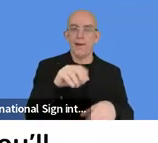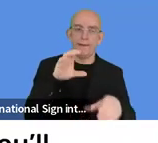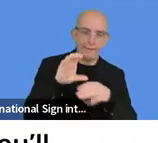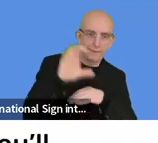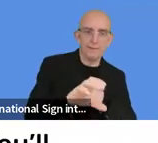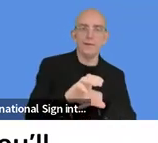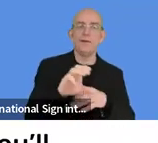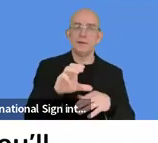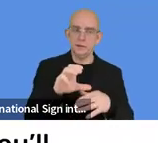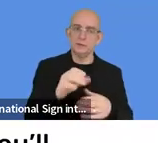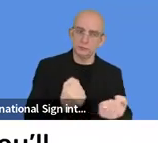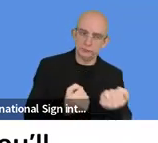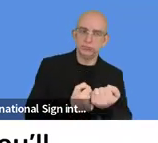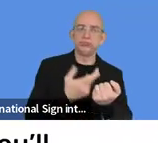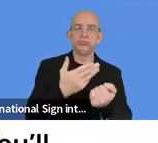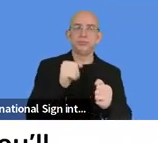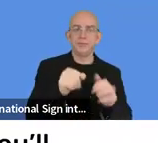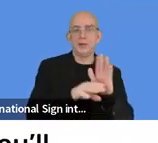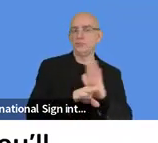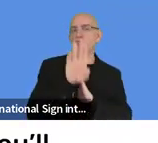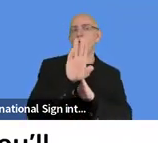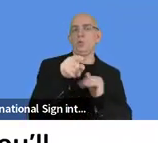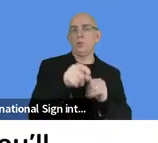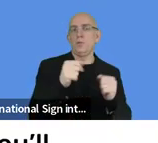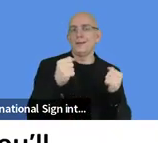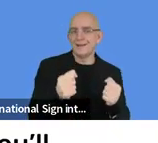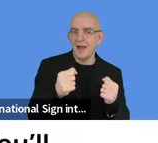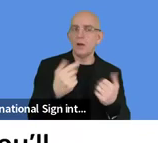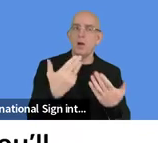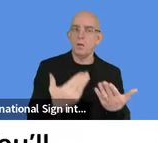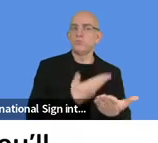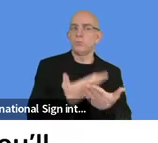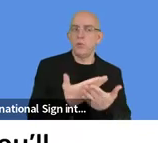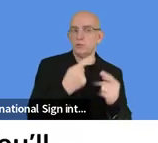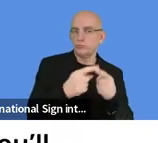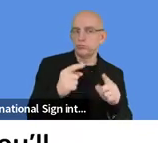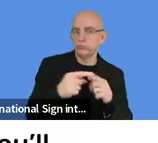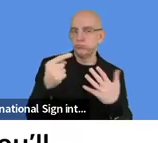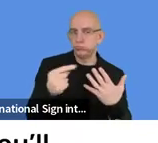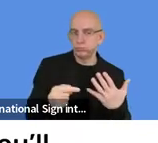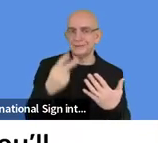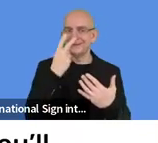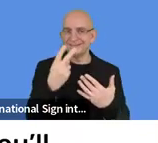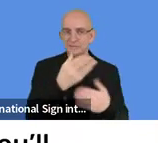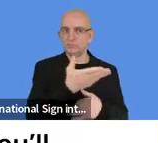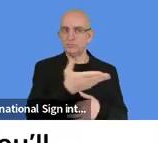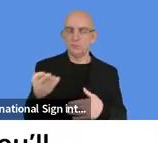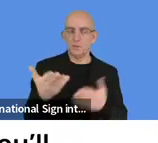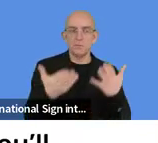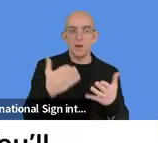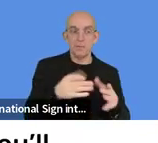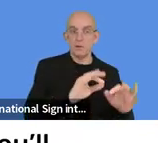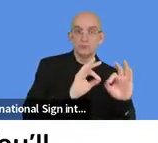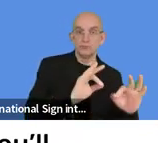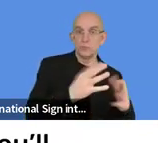out products left and right. We've thrown out new courses. Some have failed. Some have been really successful. But we're always trying new things and we're